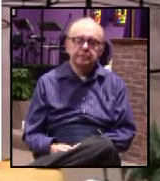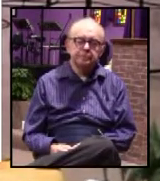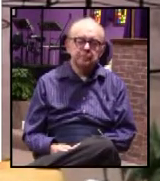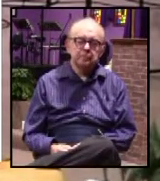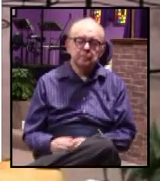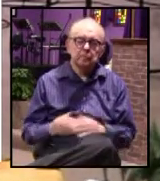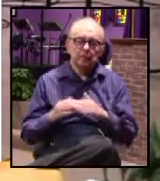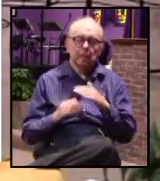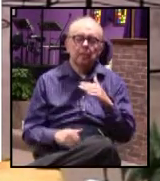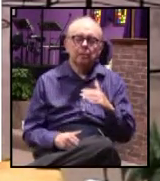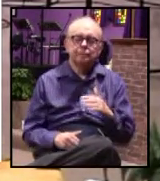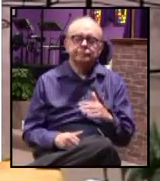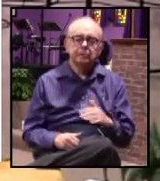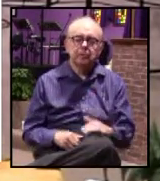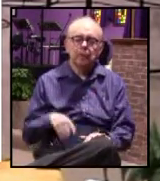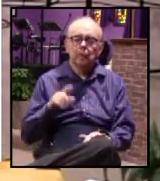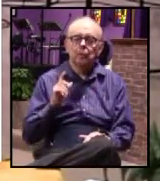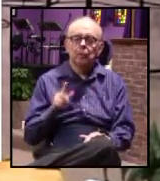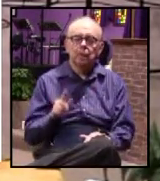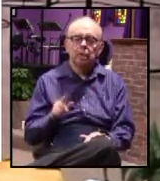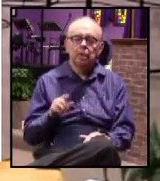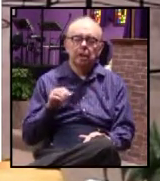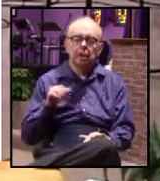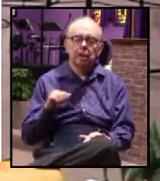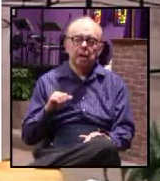It's less than a 1 square mile.